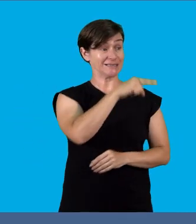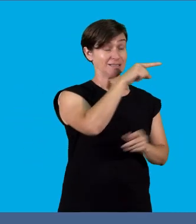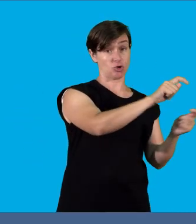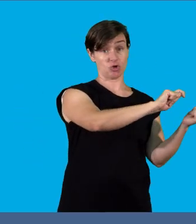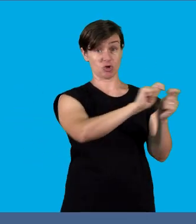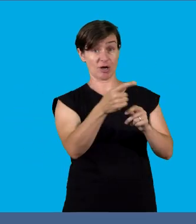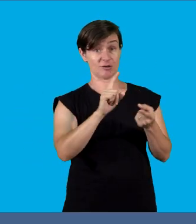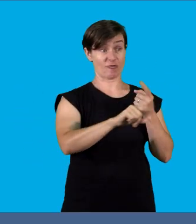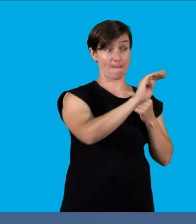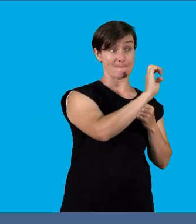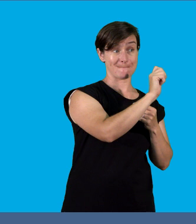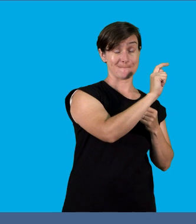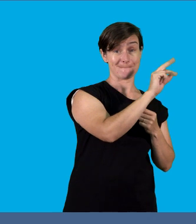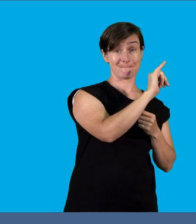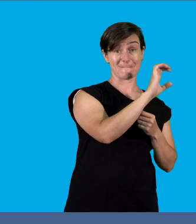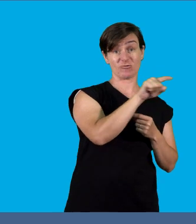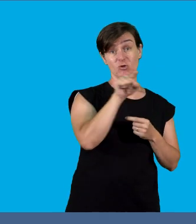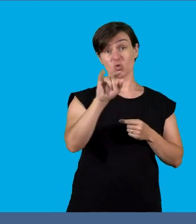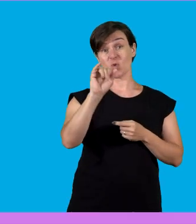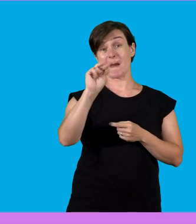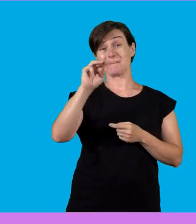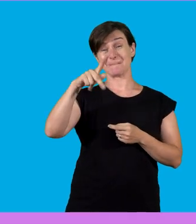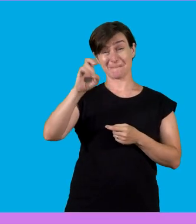measurements wrong.